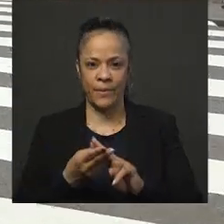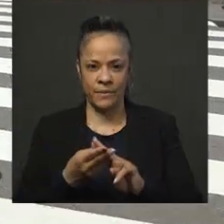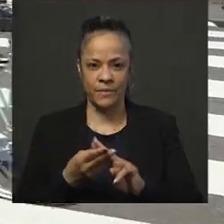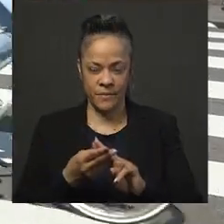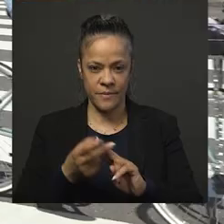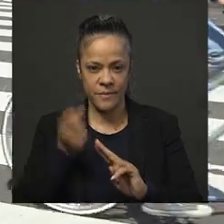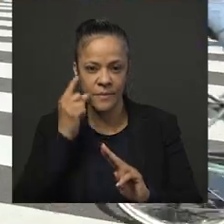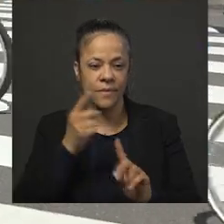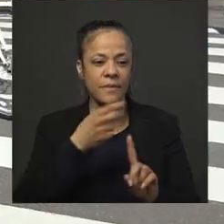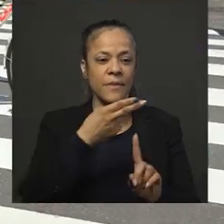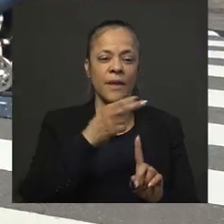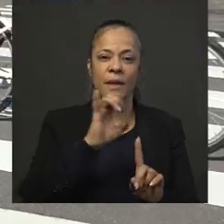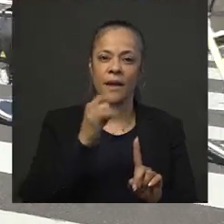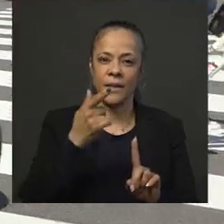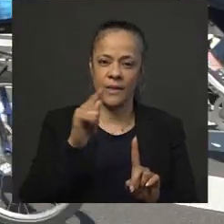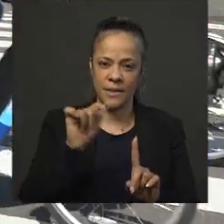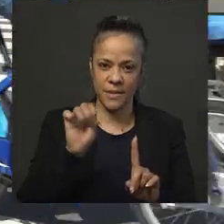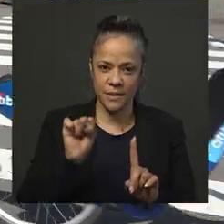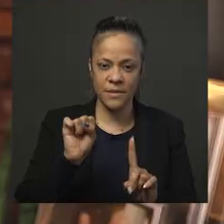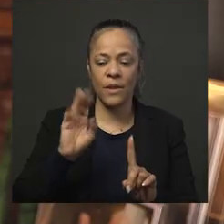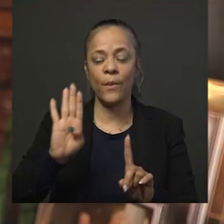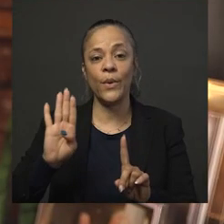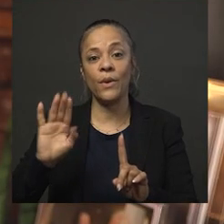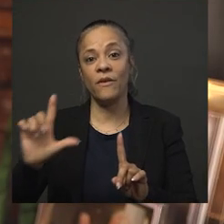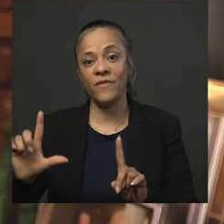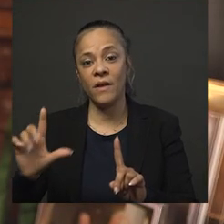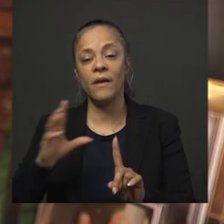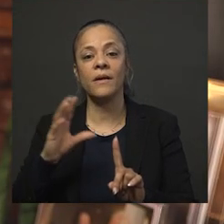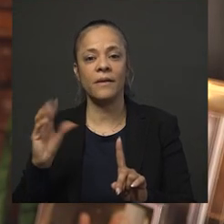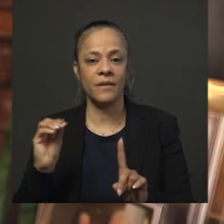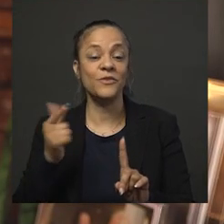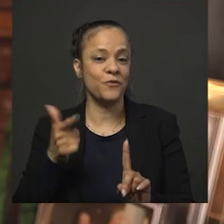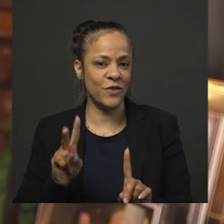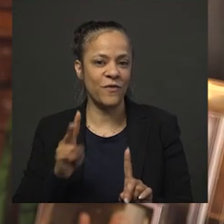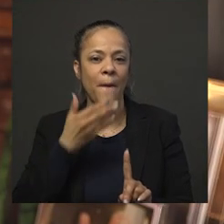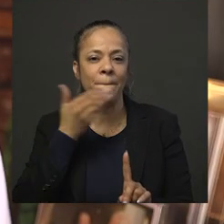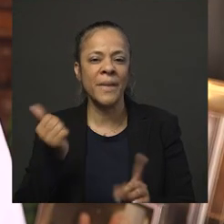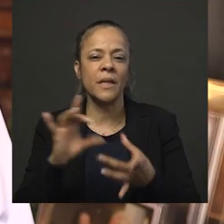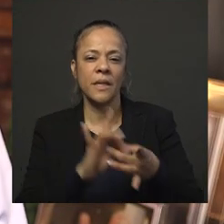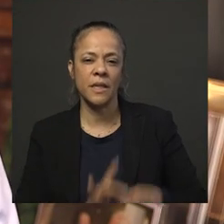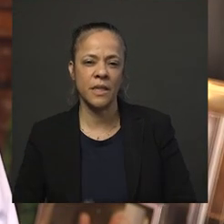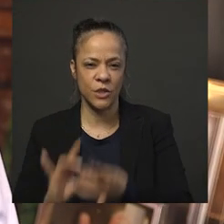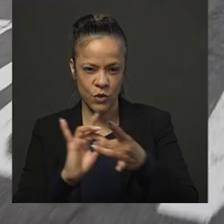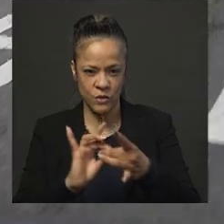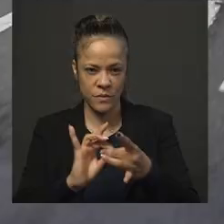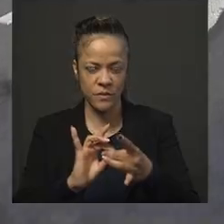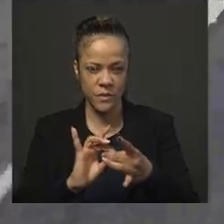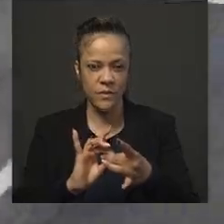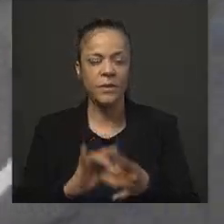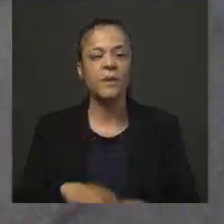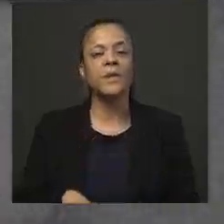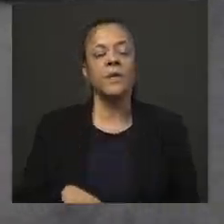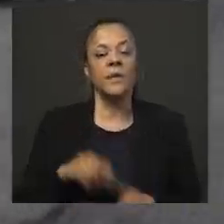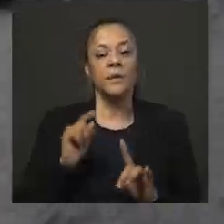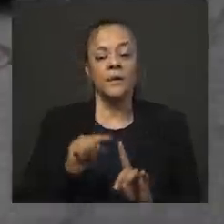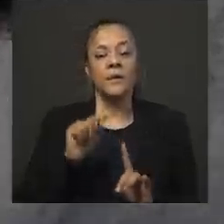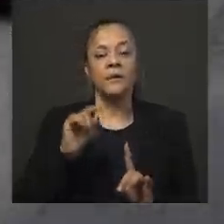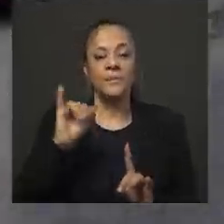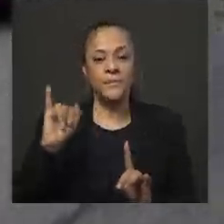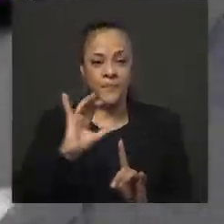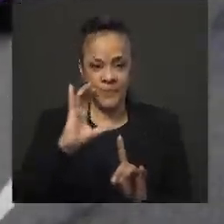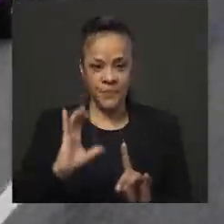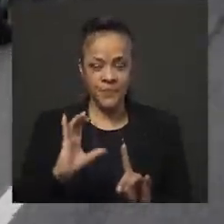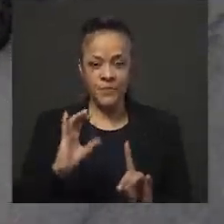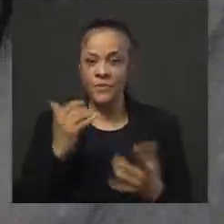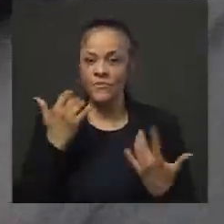Lafayette, and provide a better connection into Greenville. Via Jersey City has proven effective in achieving exactly what we set out to do, to connect